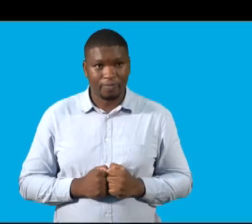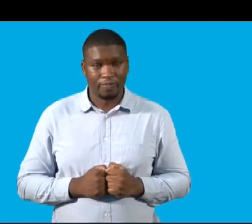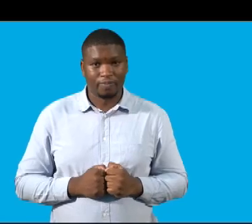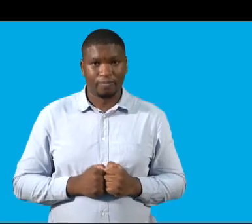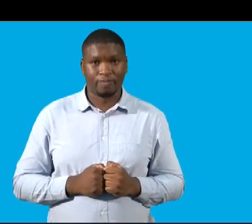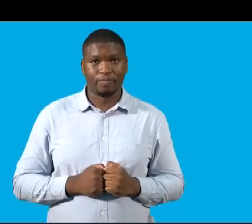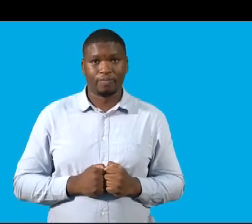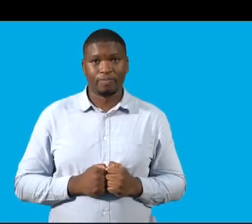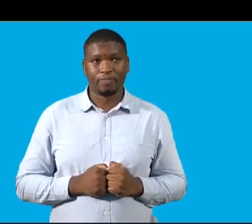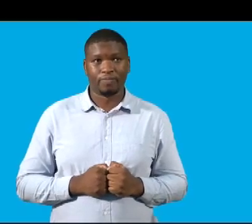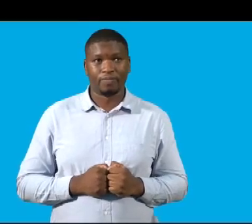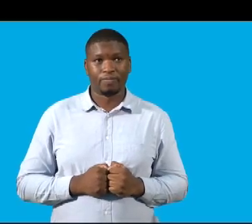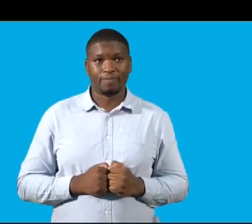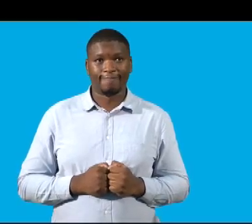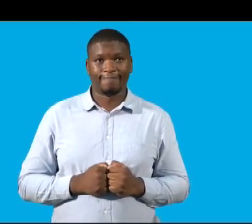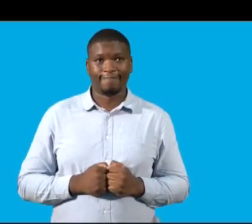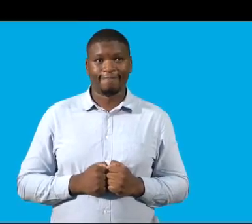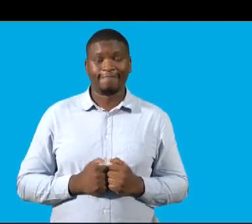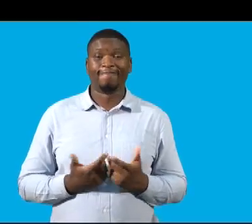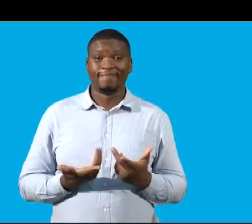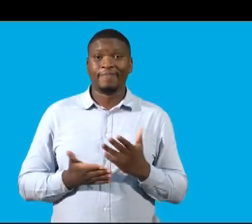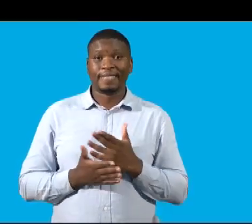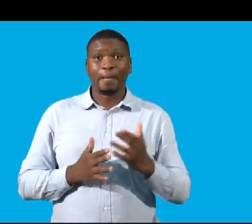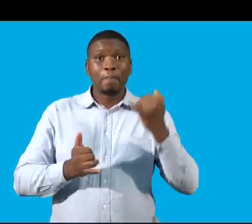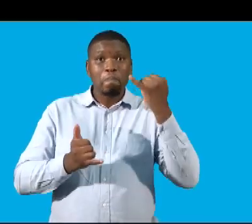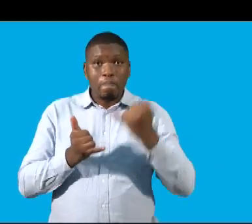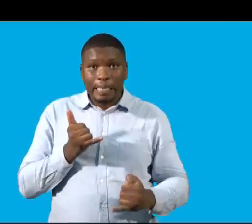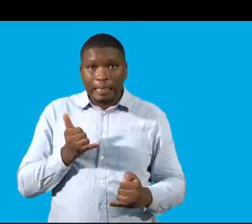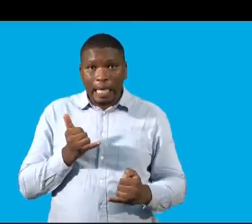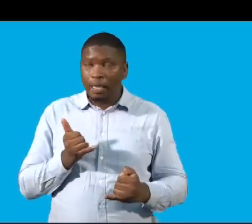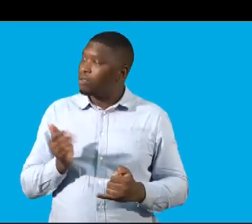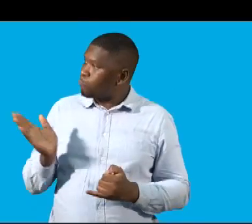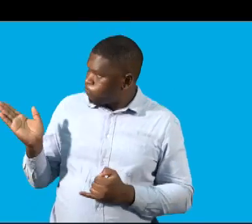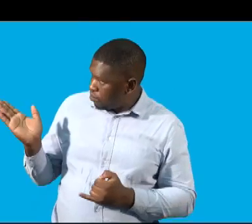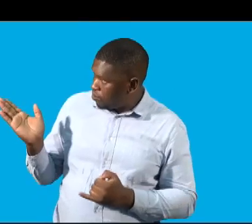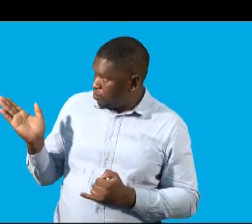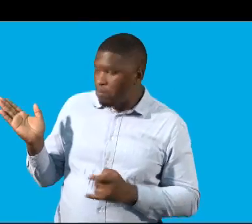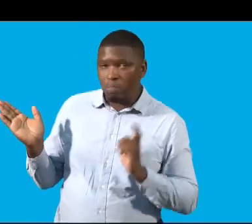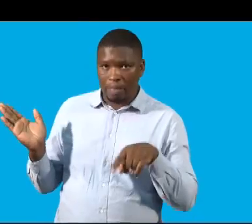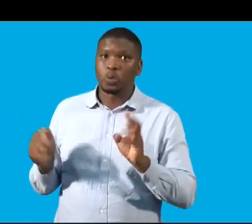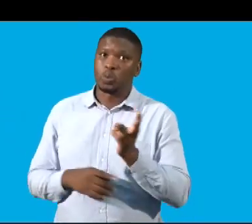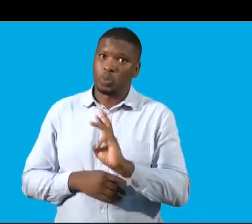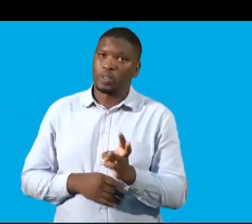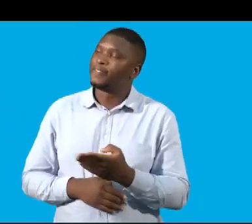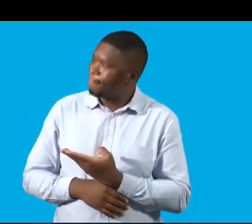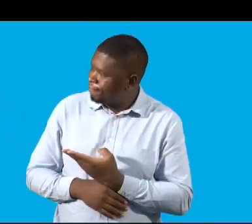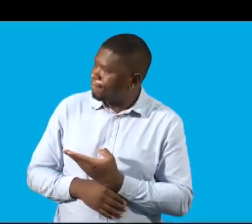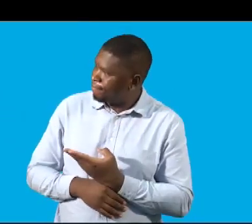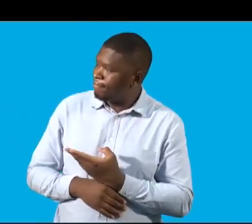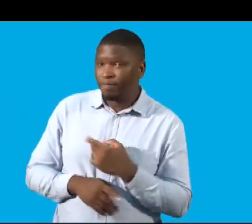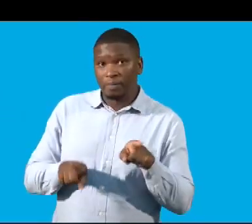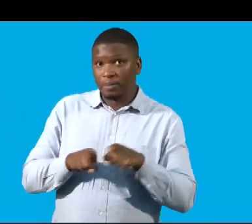questions. Of course, we have those common errors that you should make sure that you do not make these errors or